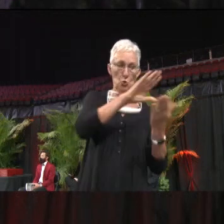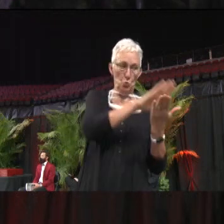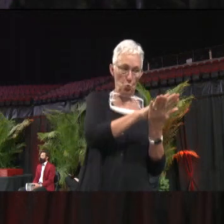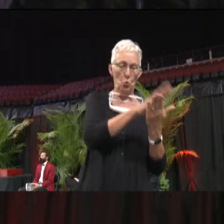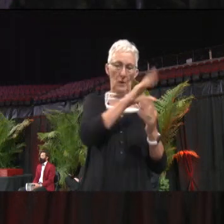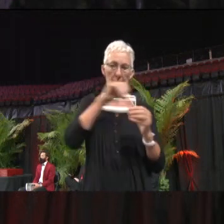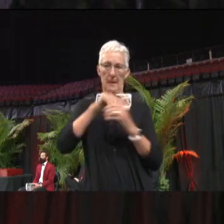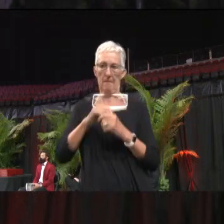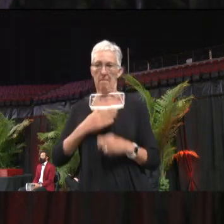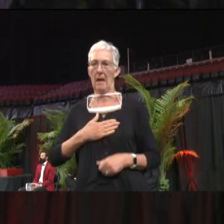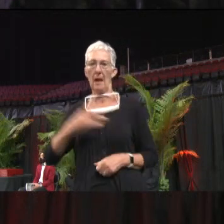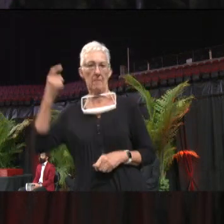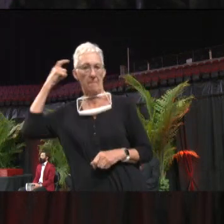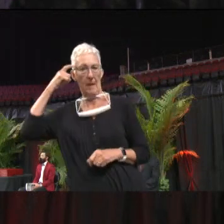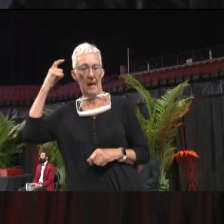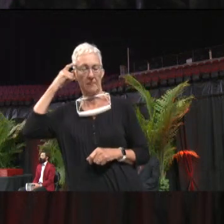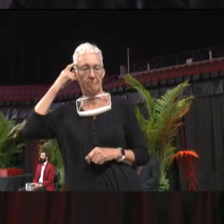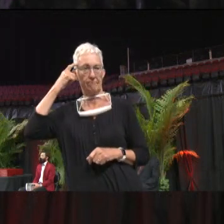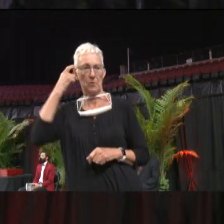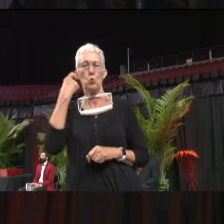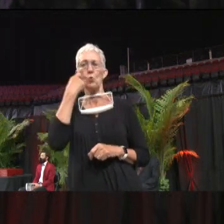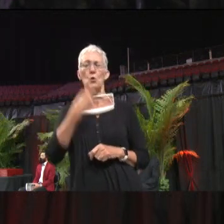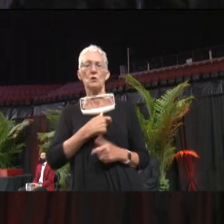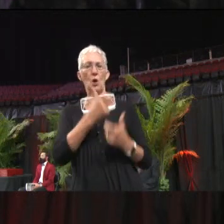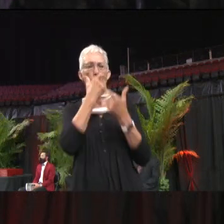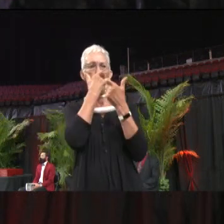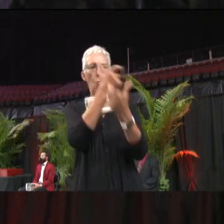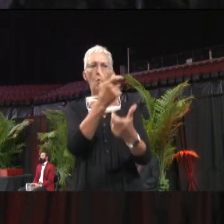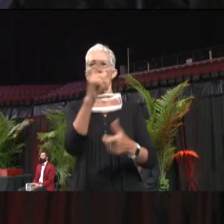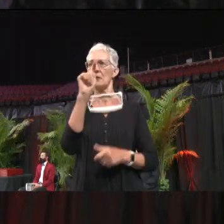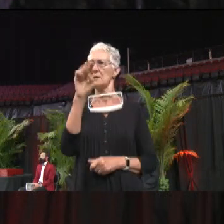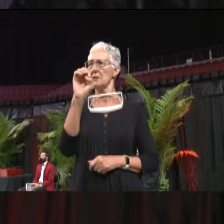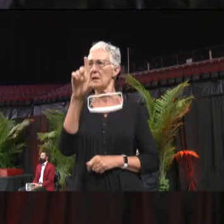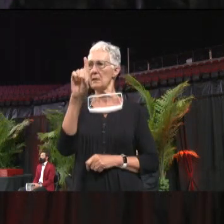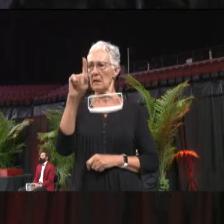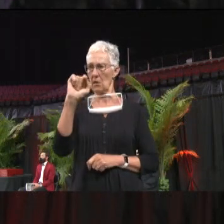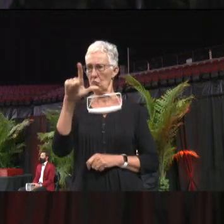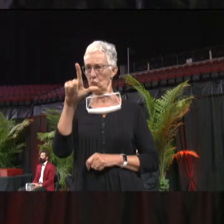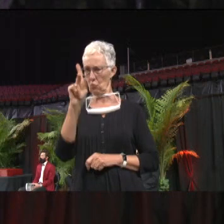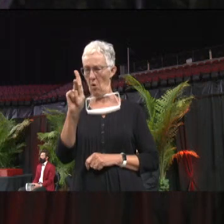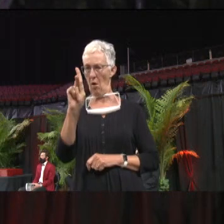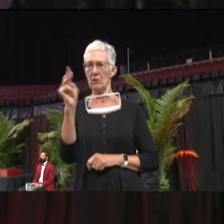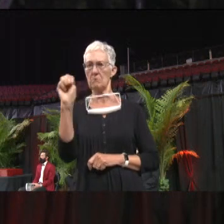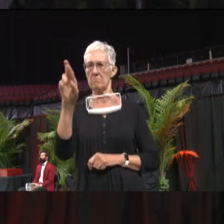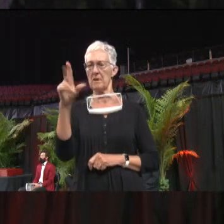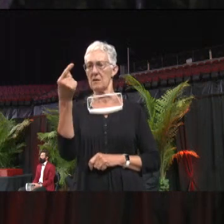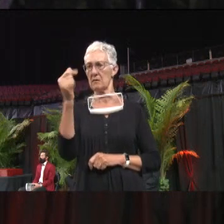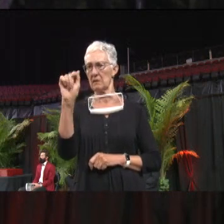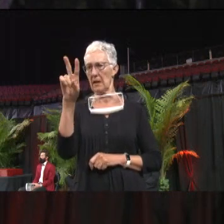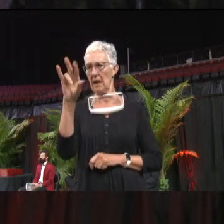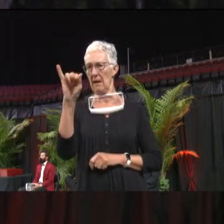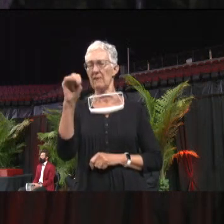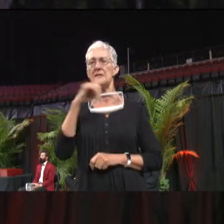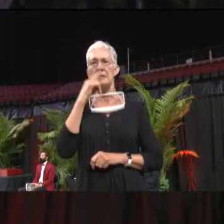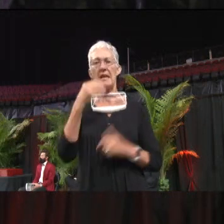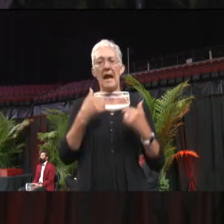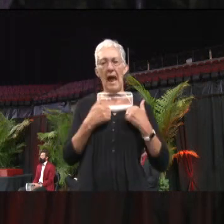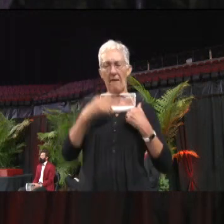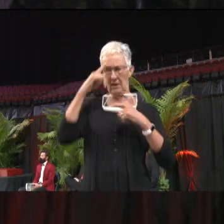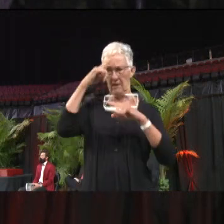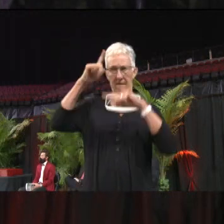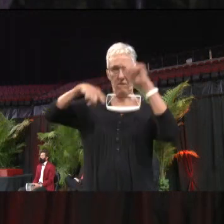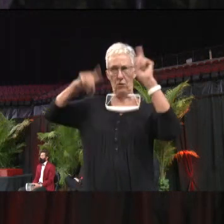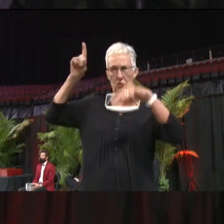Michael Gavin, and something that stuck out to me was when he said, "Having a diverse mindset of knowledge can help us prepare for the uncertainty of